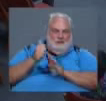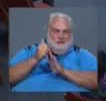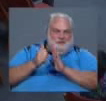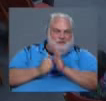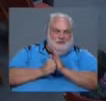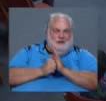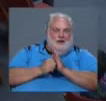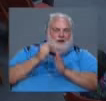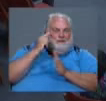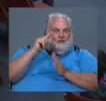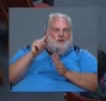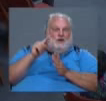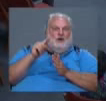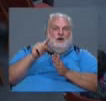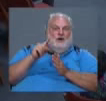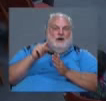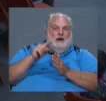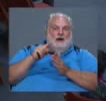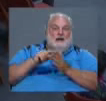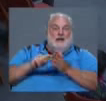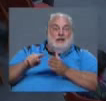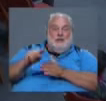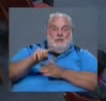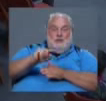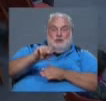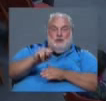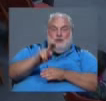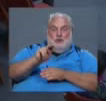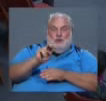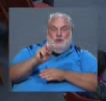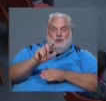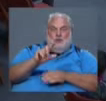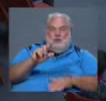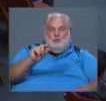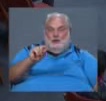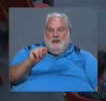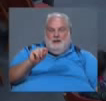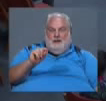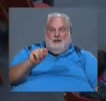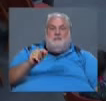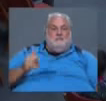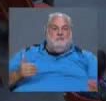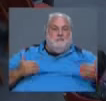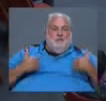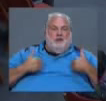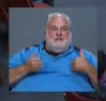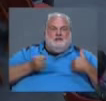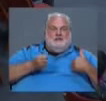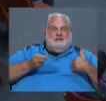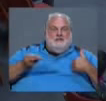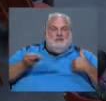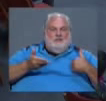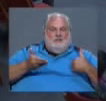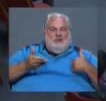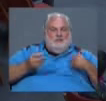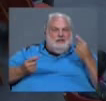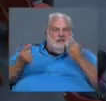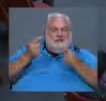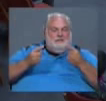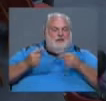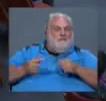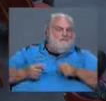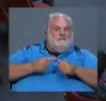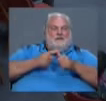meeting that is upcoming on June 20th. And we've got several items to consider, but first we have a